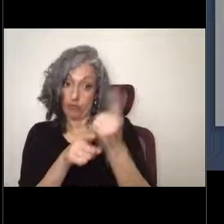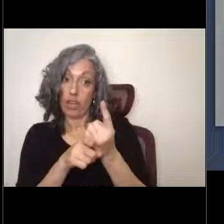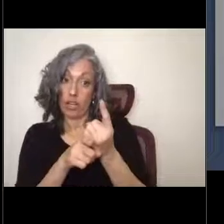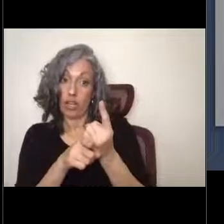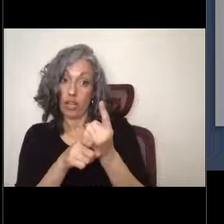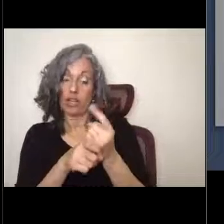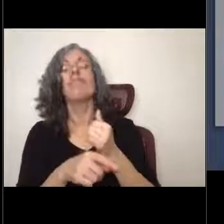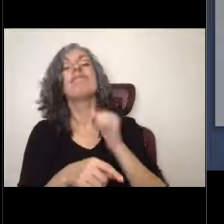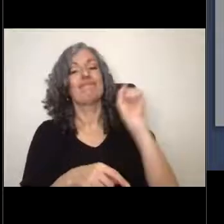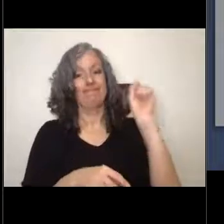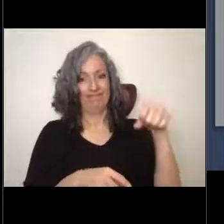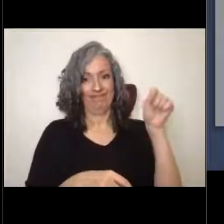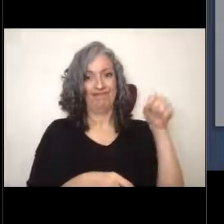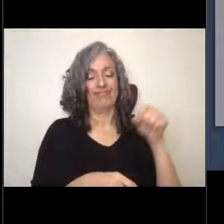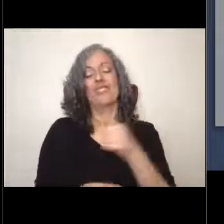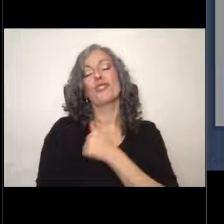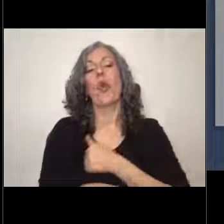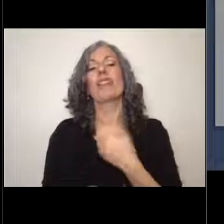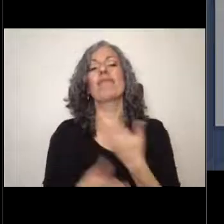Sorry, yes, 18. Okay. Sorry.